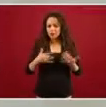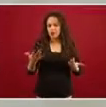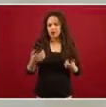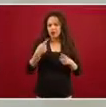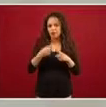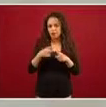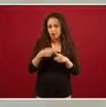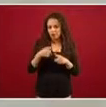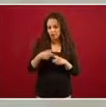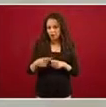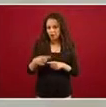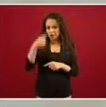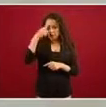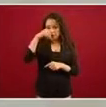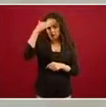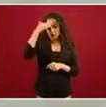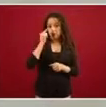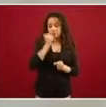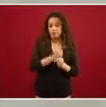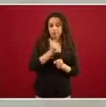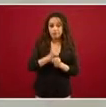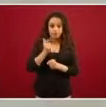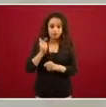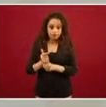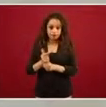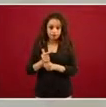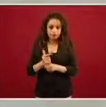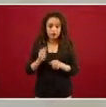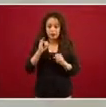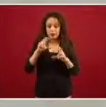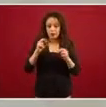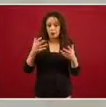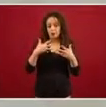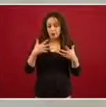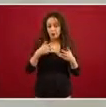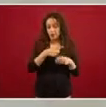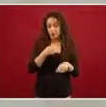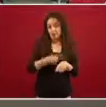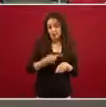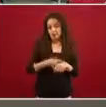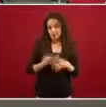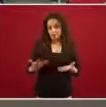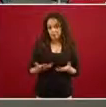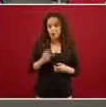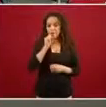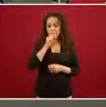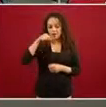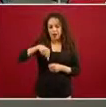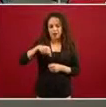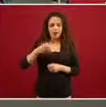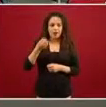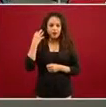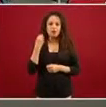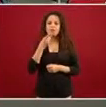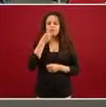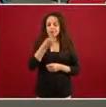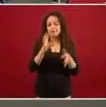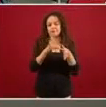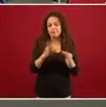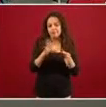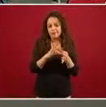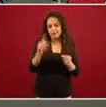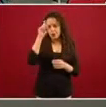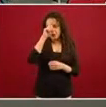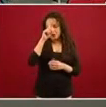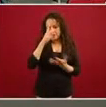comorbidity conditions. All the information that we are presenting every day on the technical report is thanks to